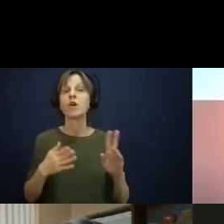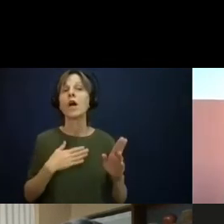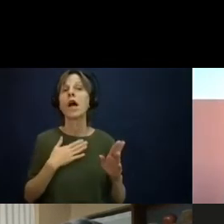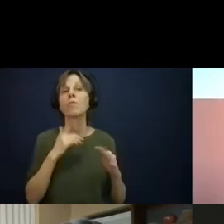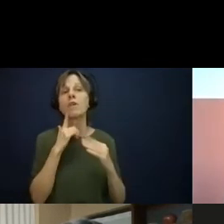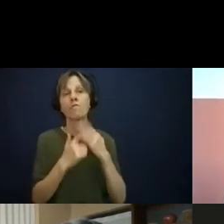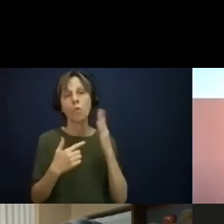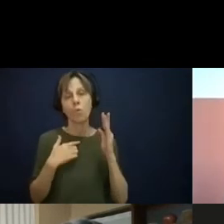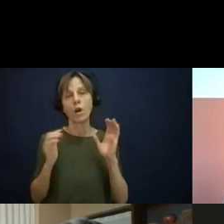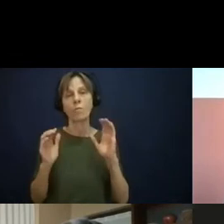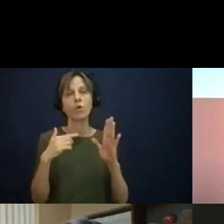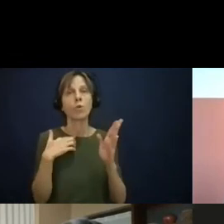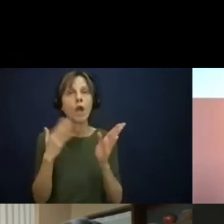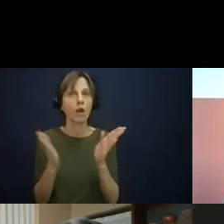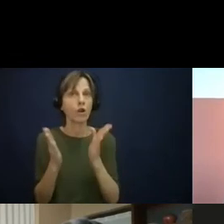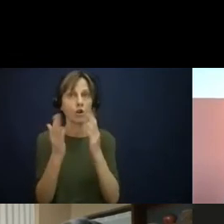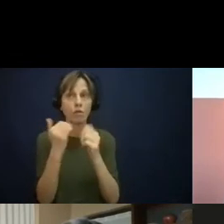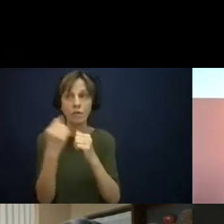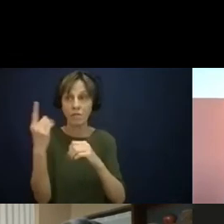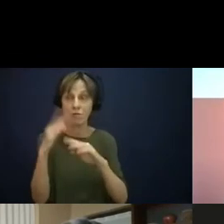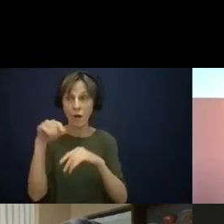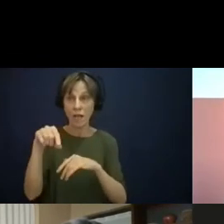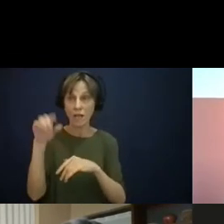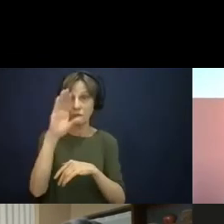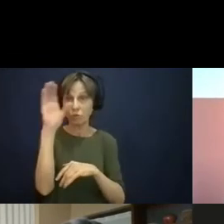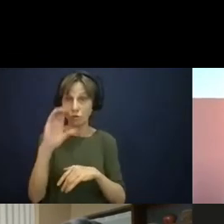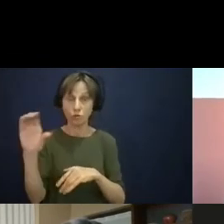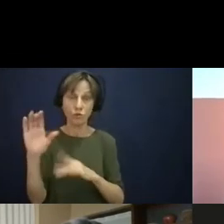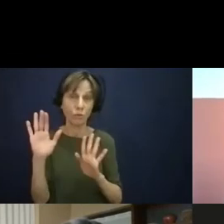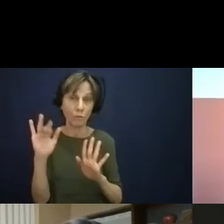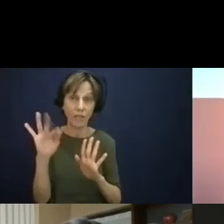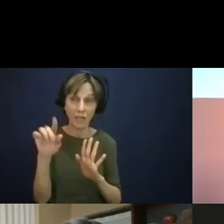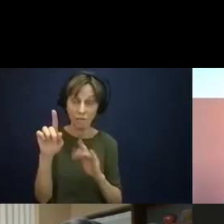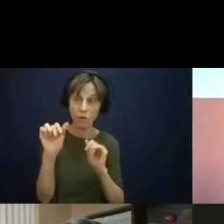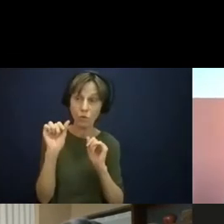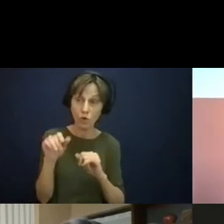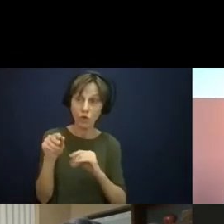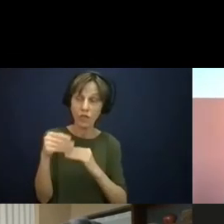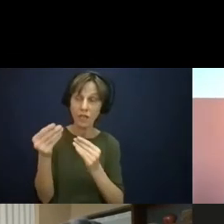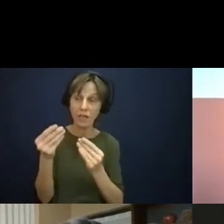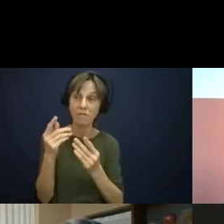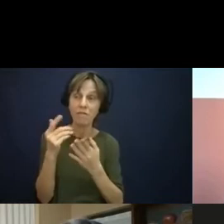I encourage everybody on this Zoom to also do. If you could give out the help to community, do what you can. Thank you.